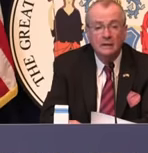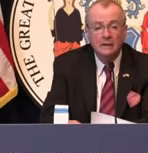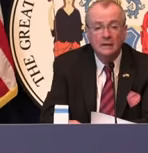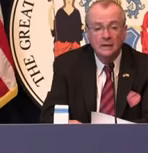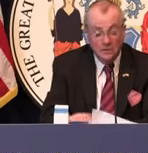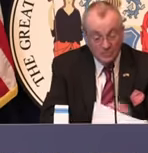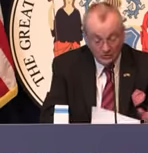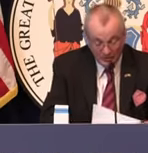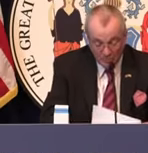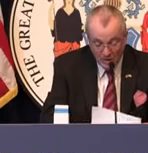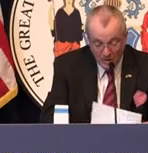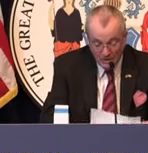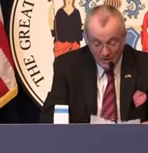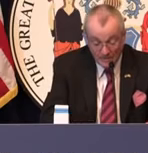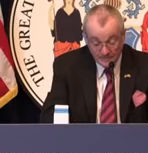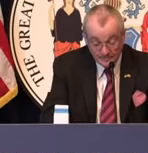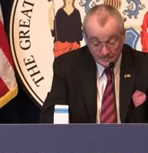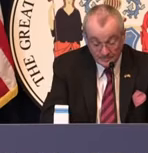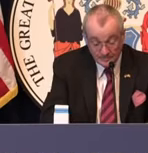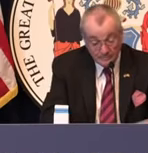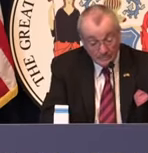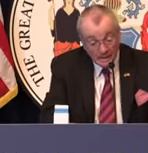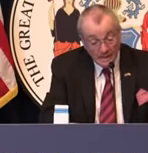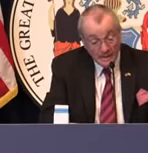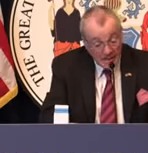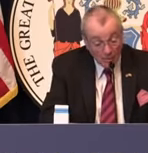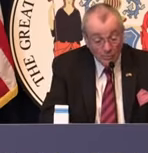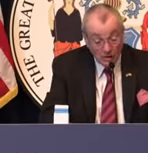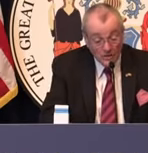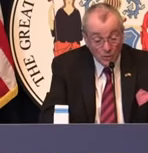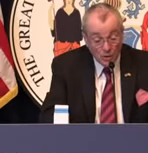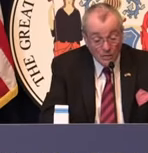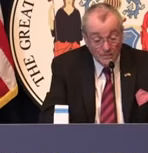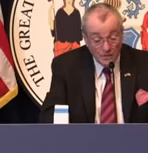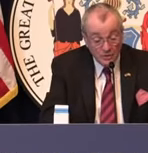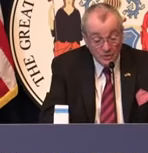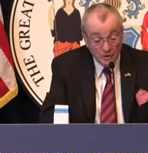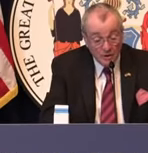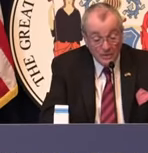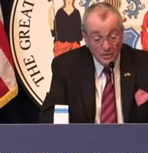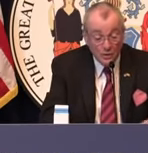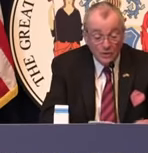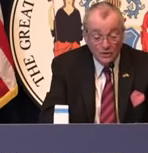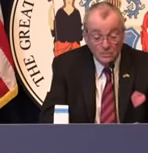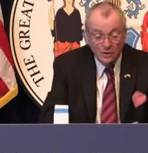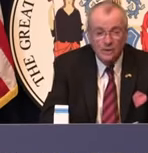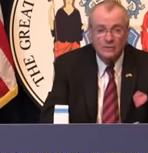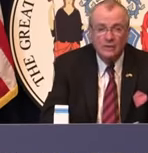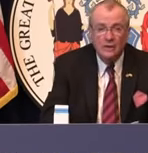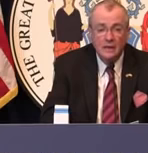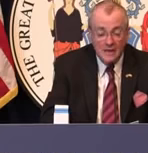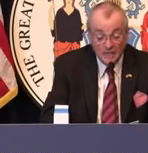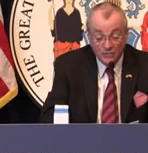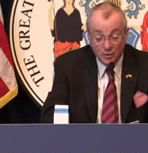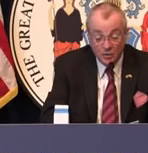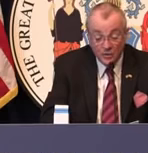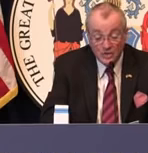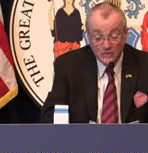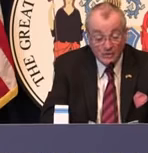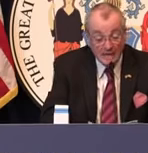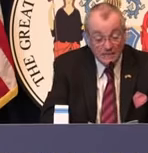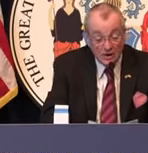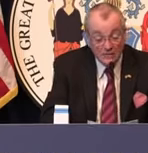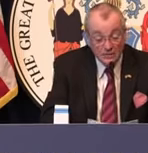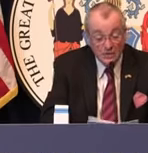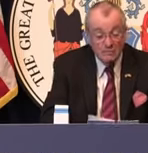Services under President Barack Obama. Carol brought to our review her experience as former